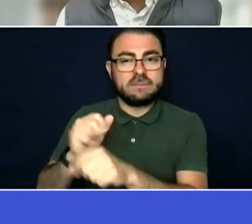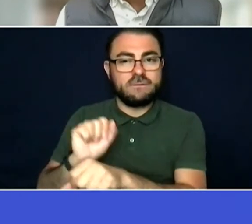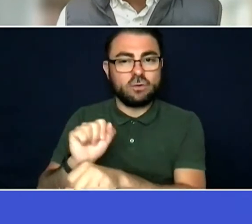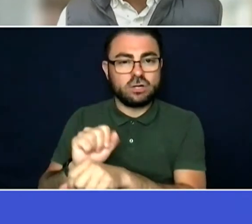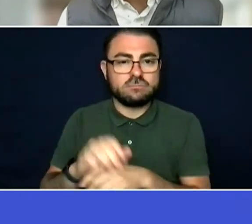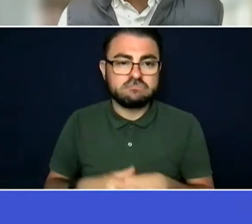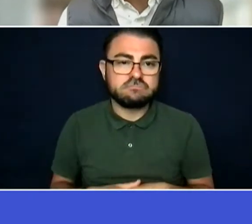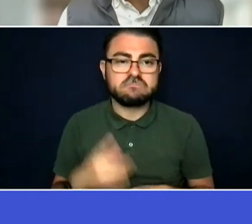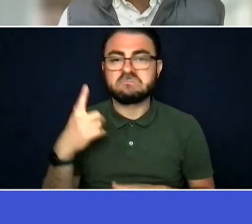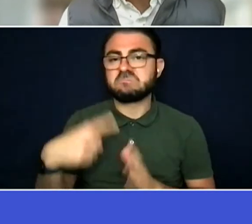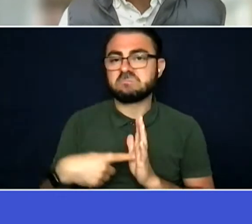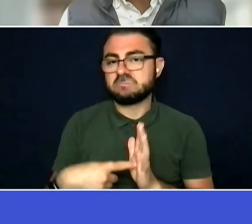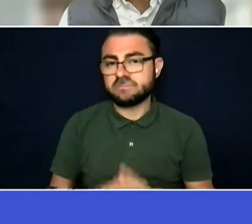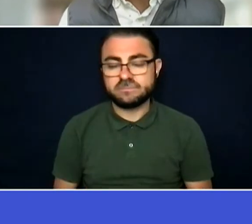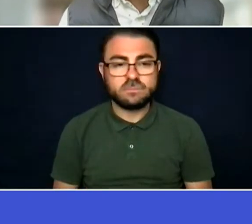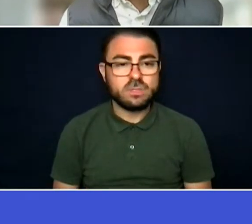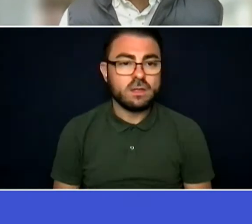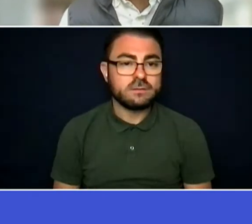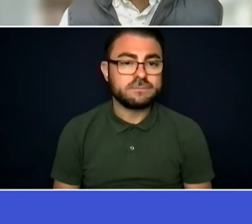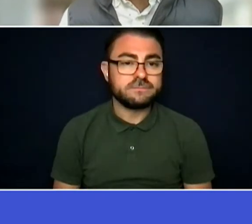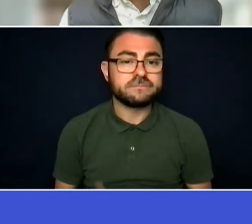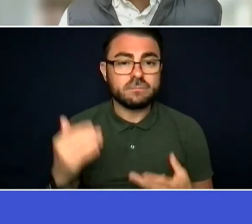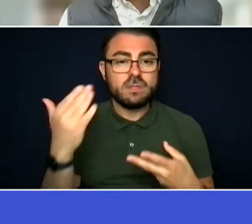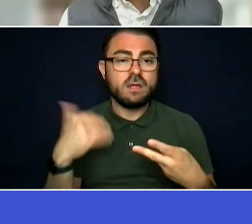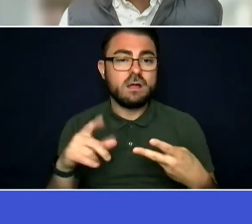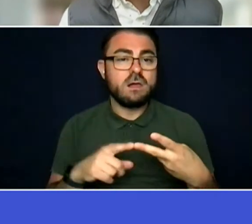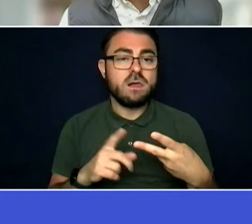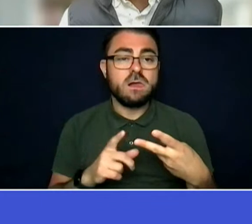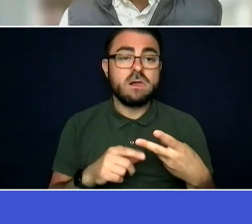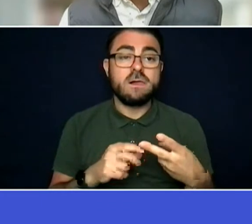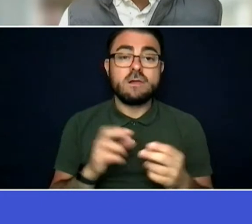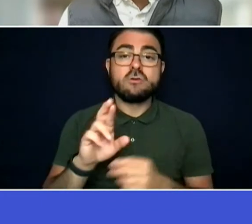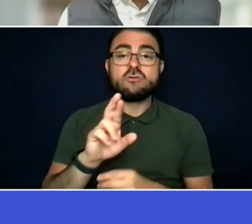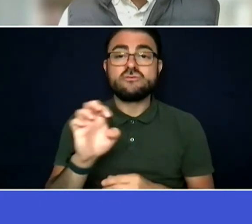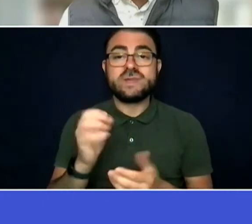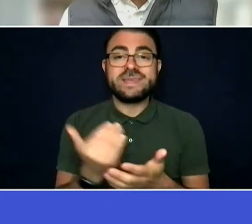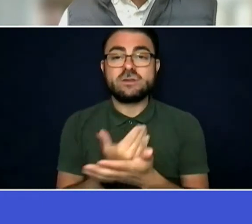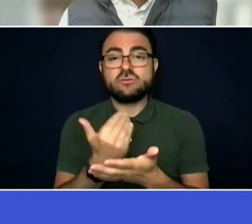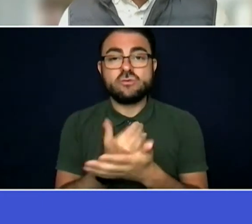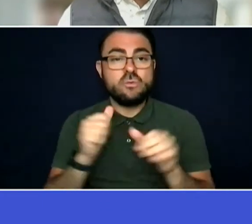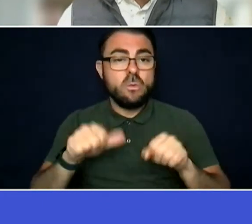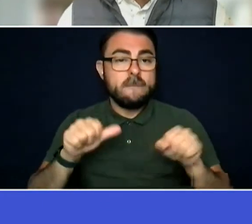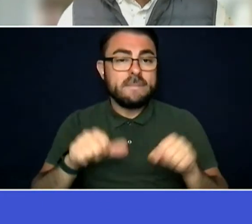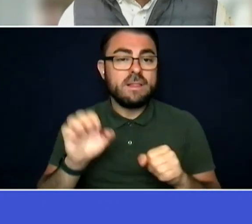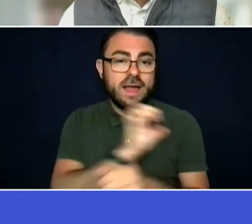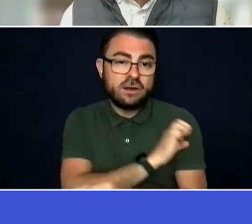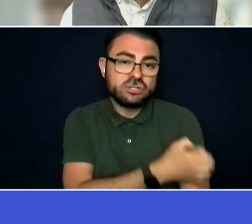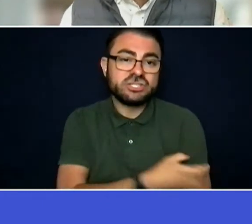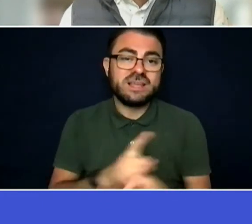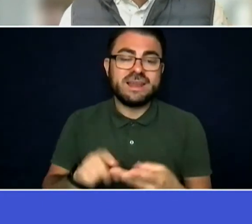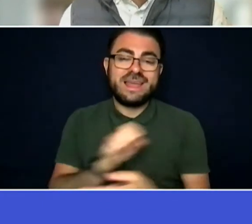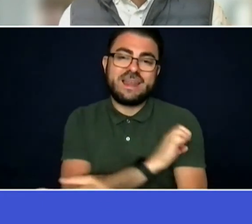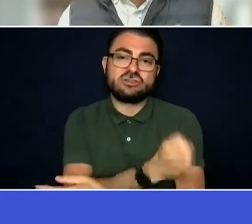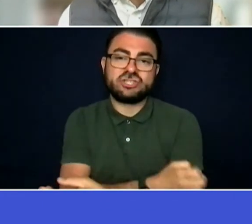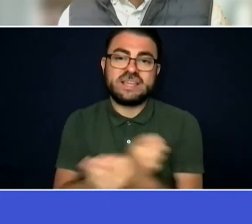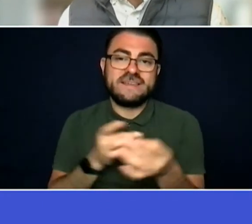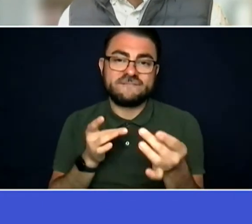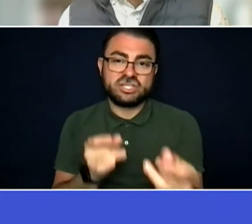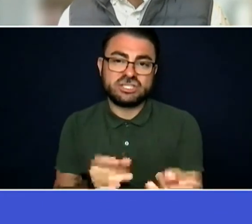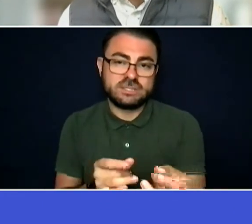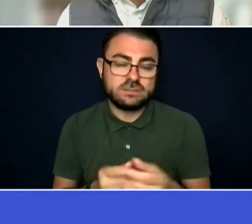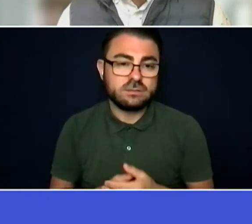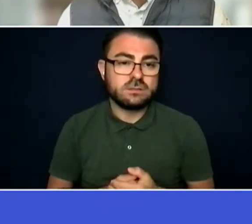of it. Within the renewable energy and energy efficiency funding category, we're naming, and you'll see across it, you'll see a